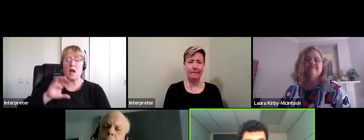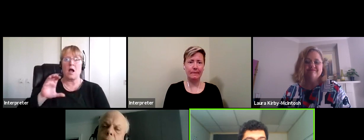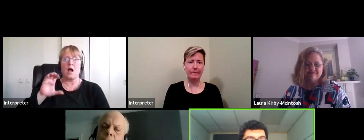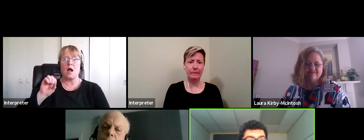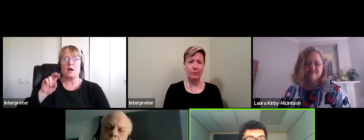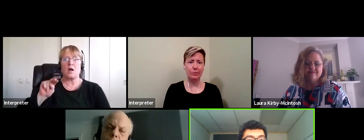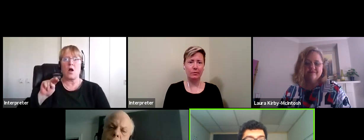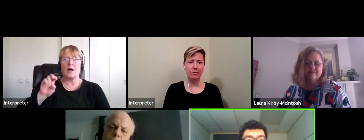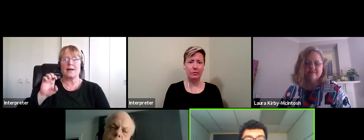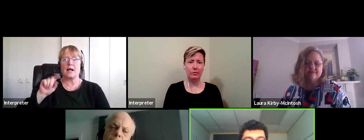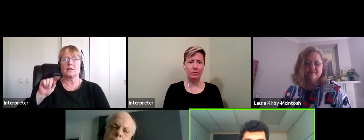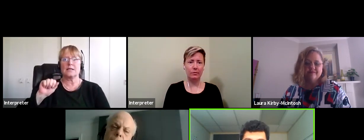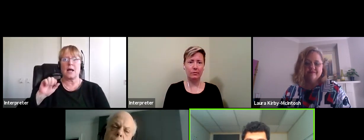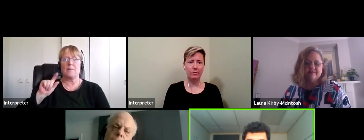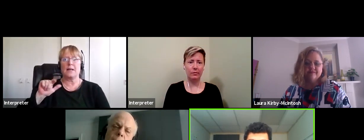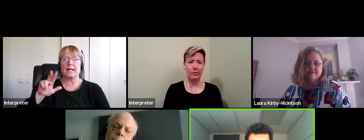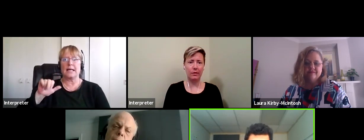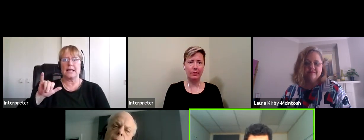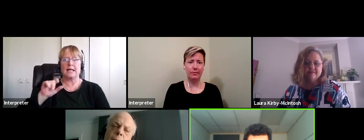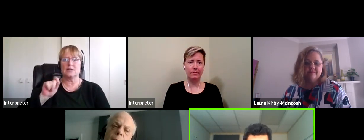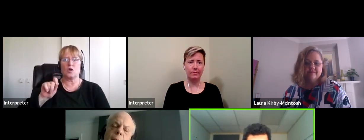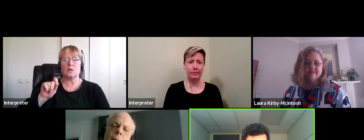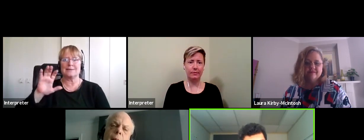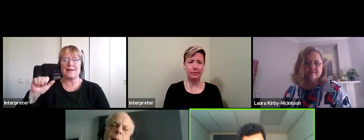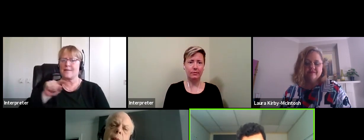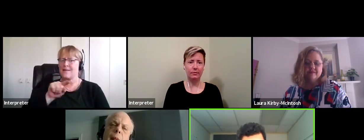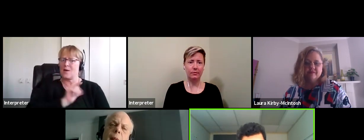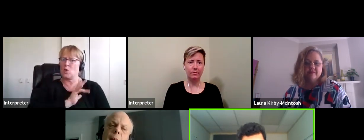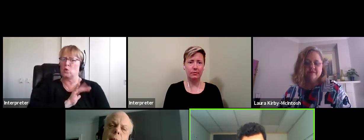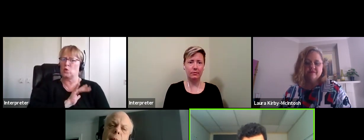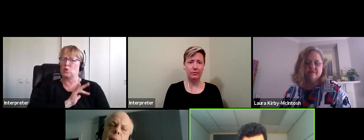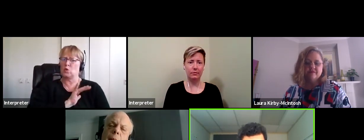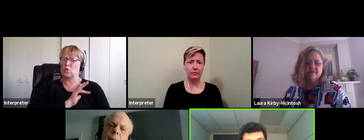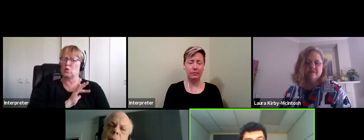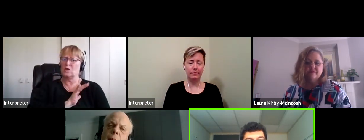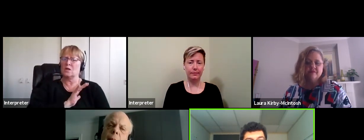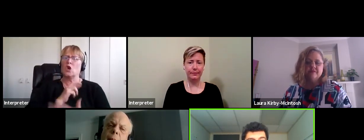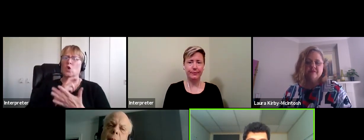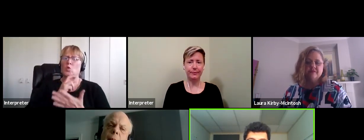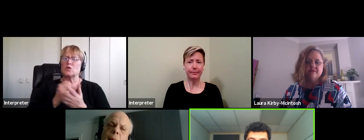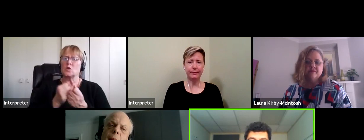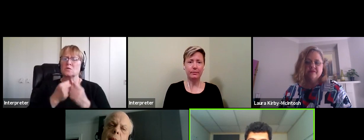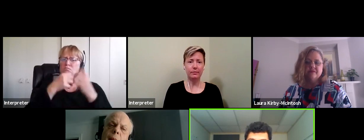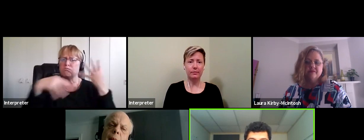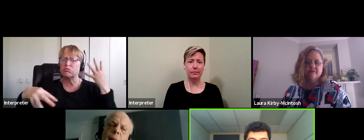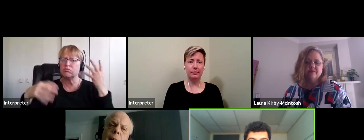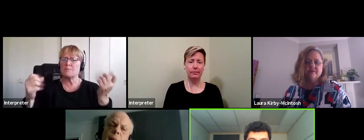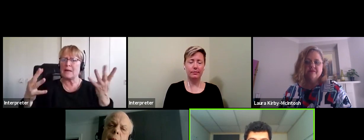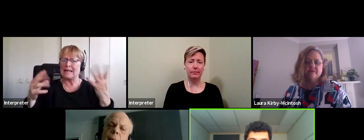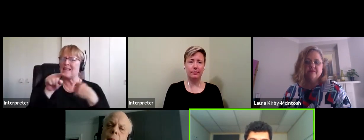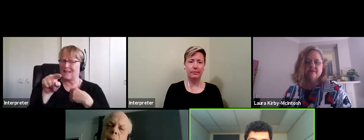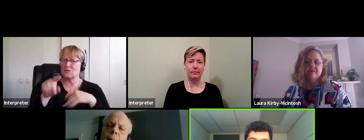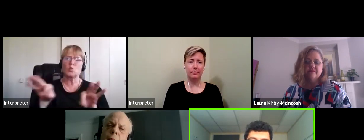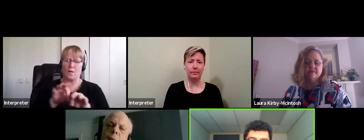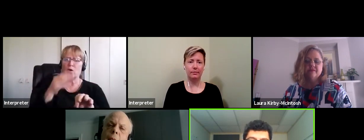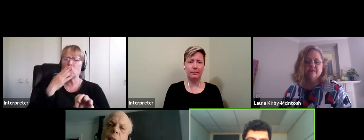connectability.ca. That's really, really good as sort of a clearinghouse for a bunch of different resources. And I think it's a great building block to start